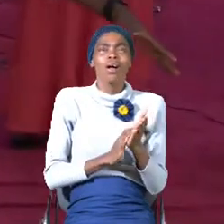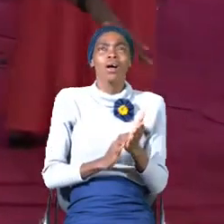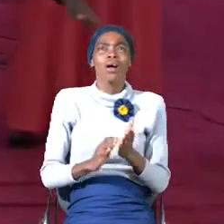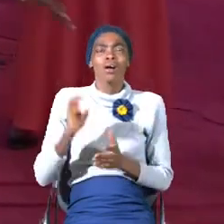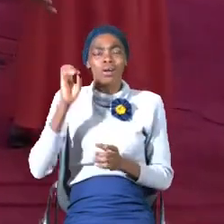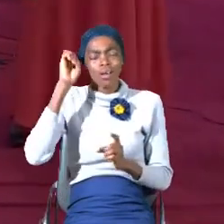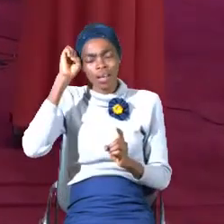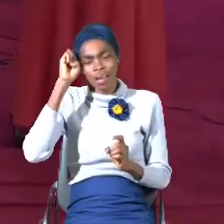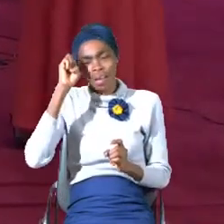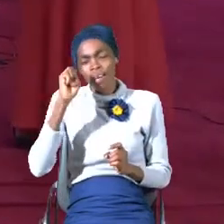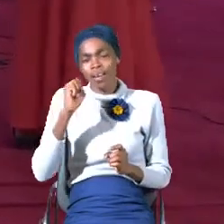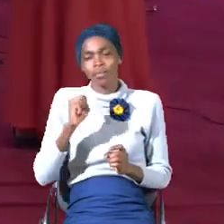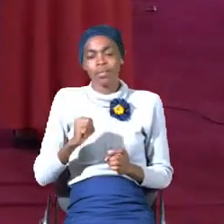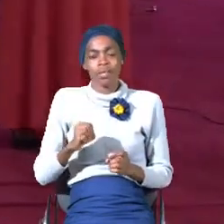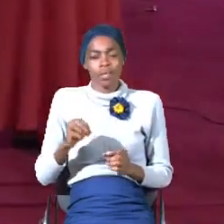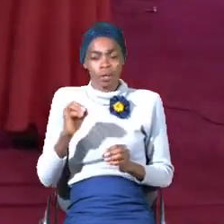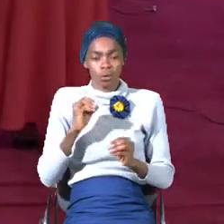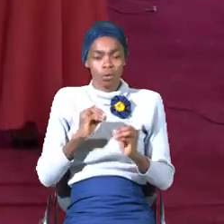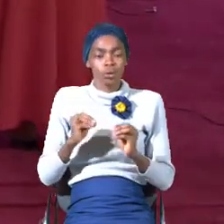exalt him.